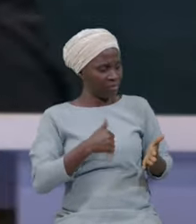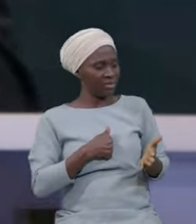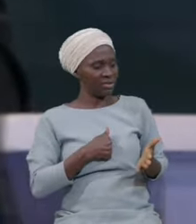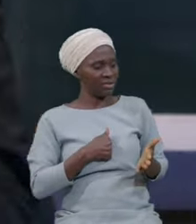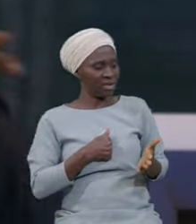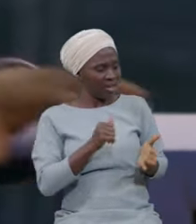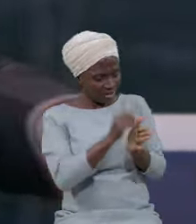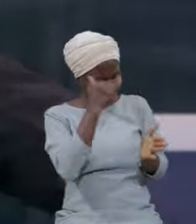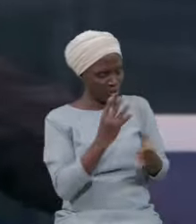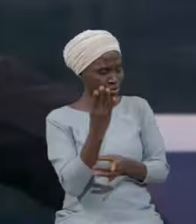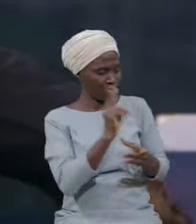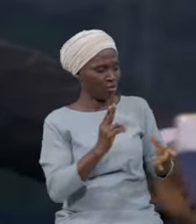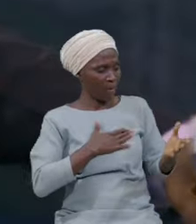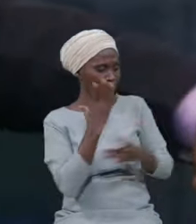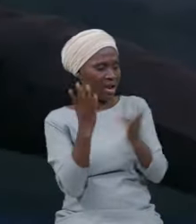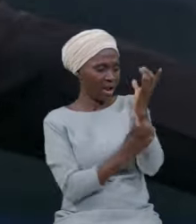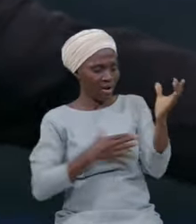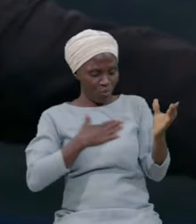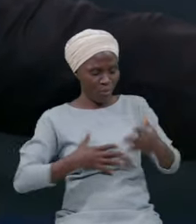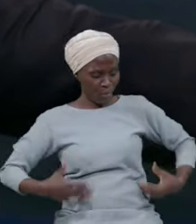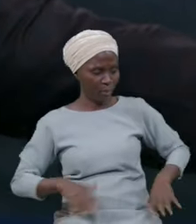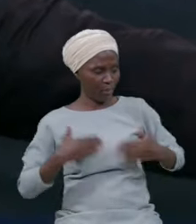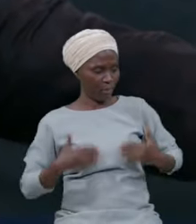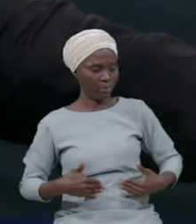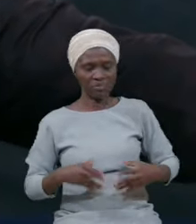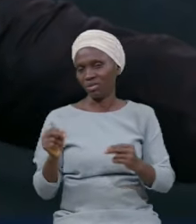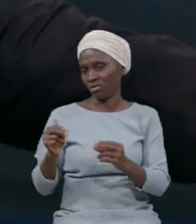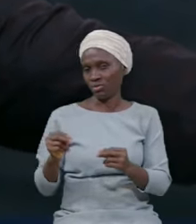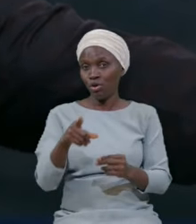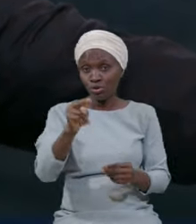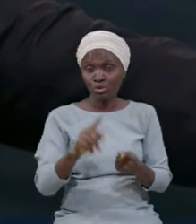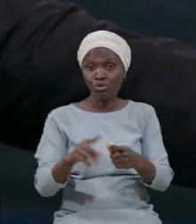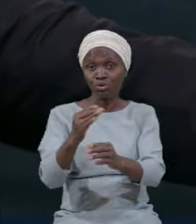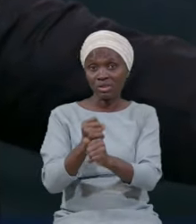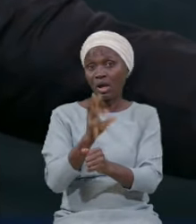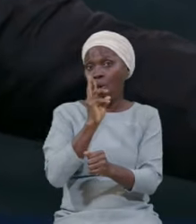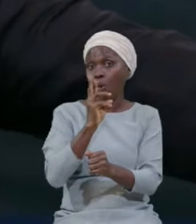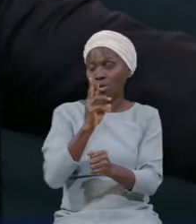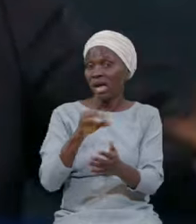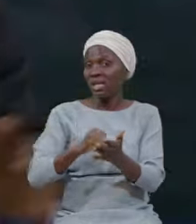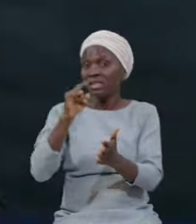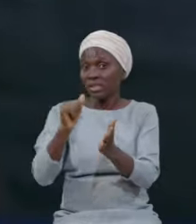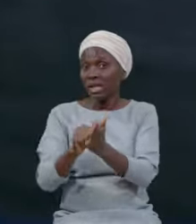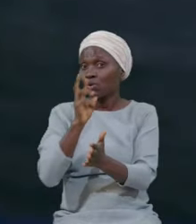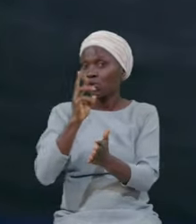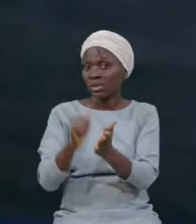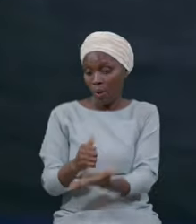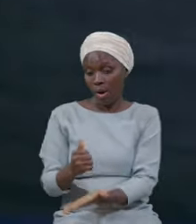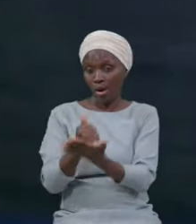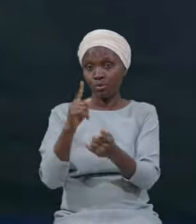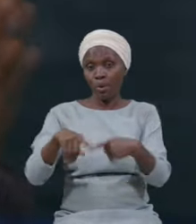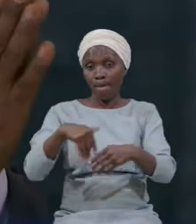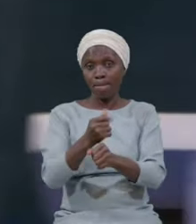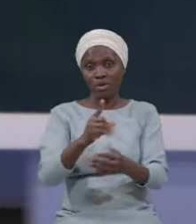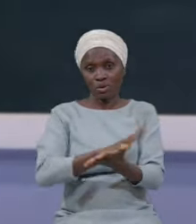it is that water that will help you and lead you to being clean. And when it says wash